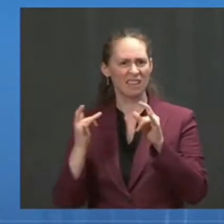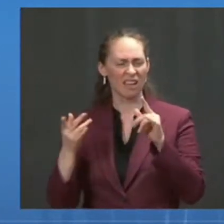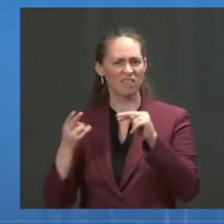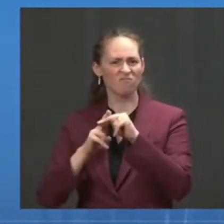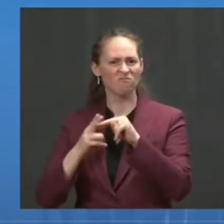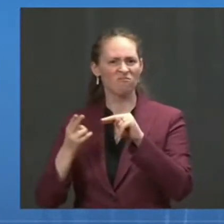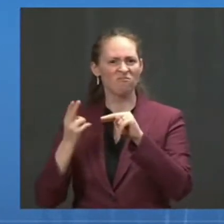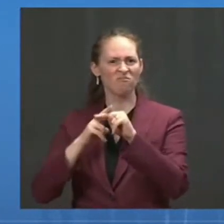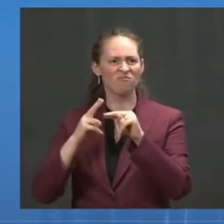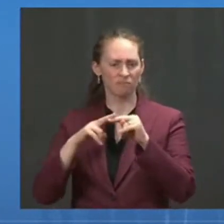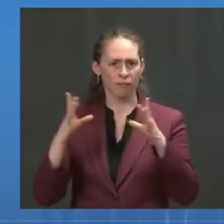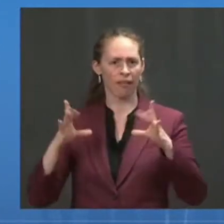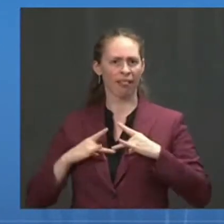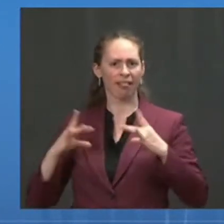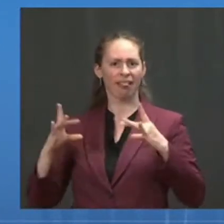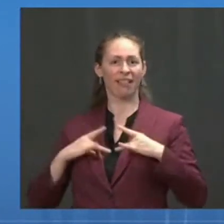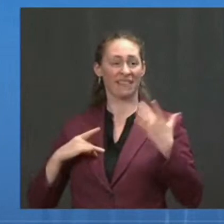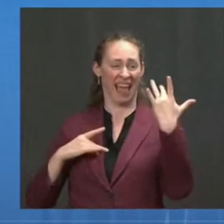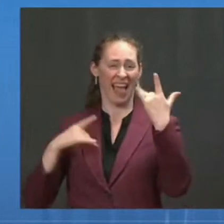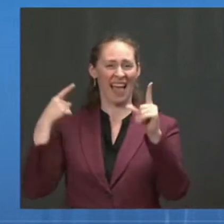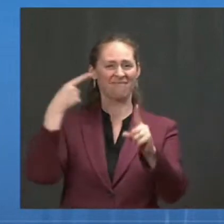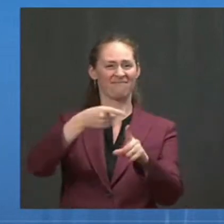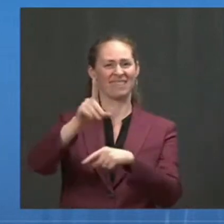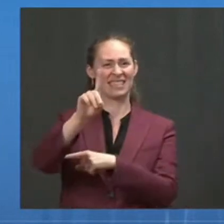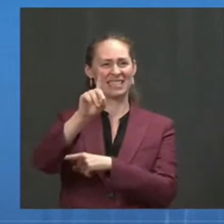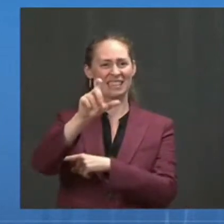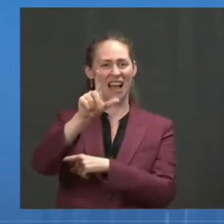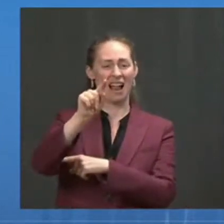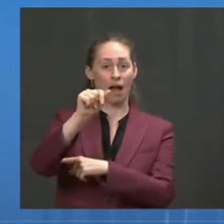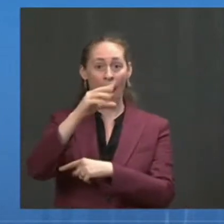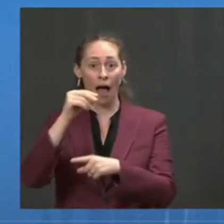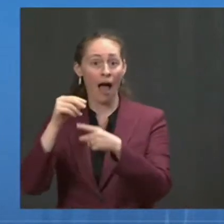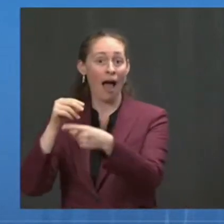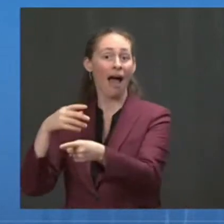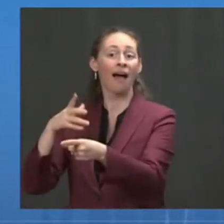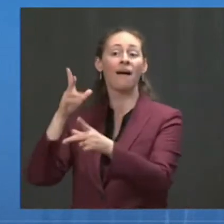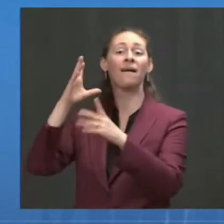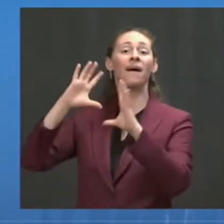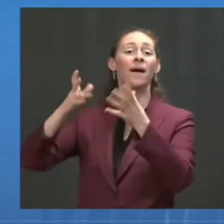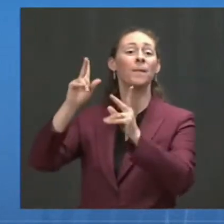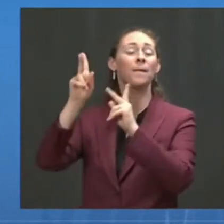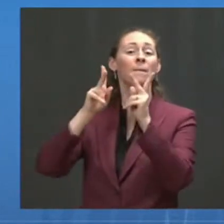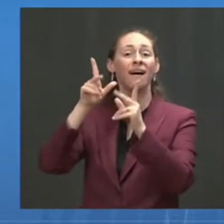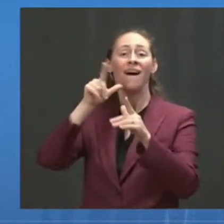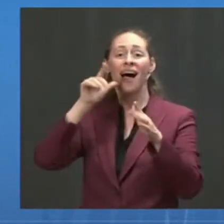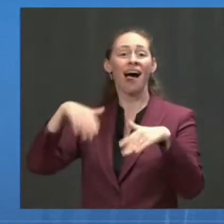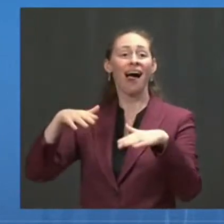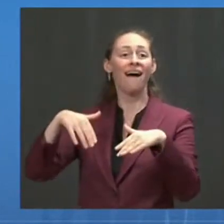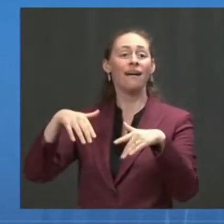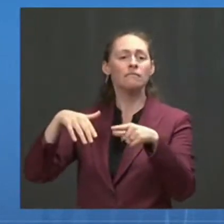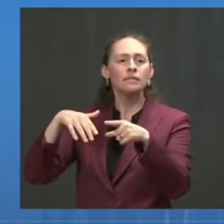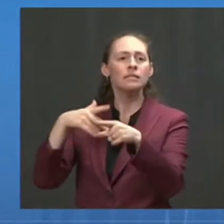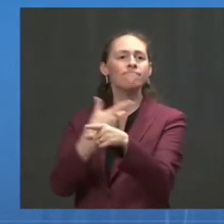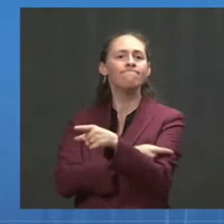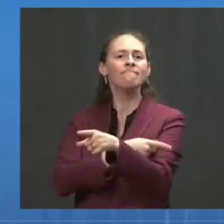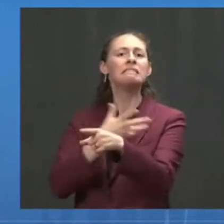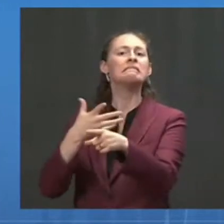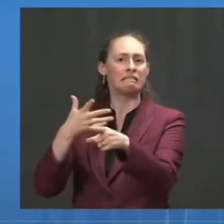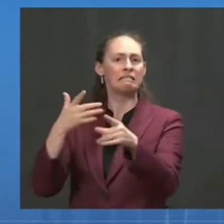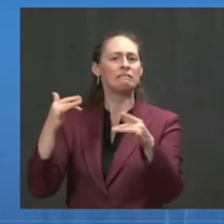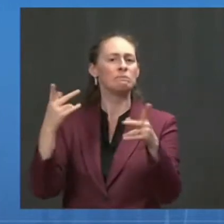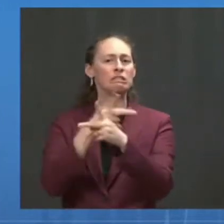low vaccine uptake among pregnant people, and the increased risk of severe illness and pregnancy complications